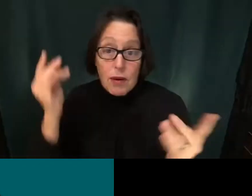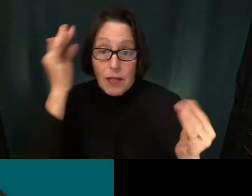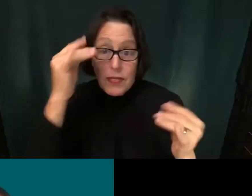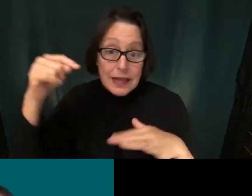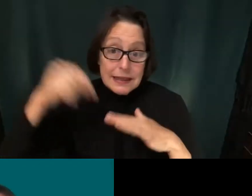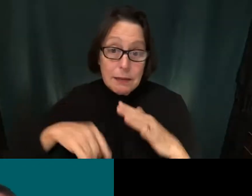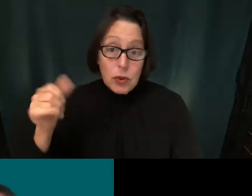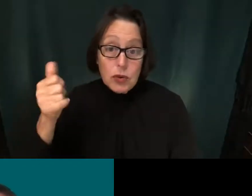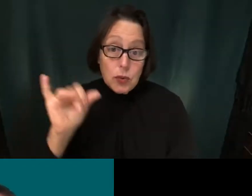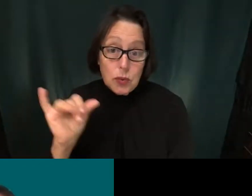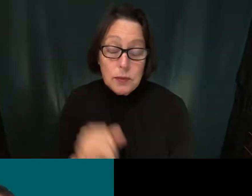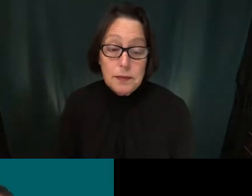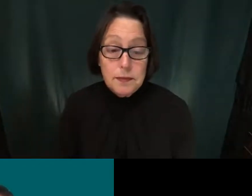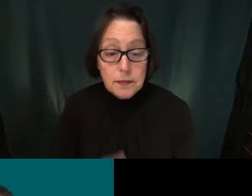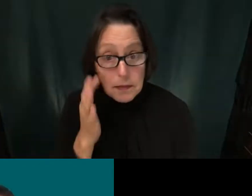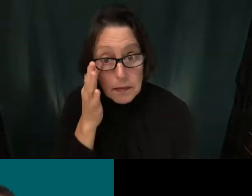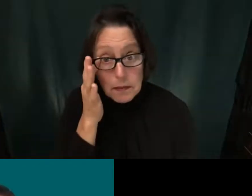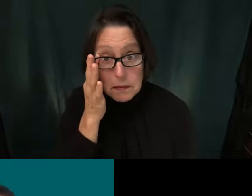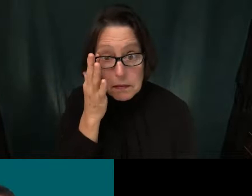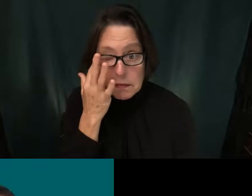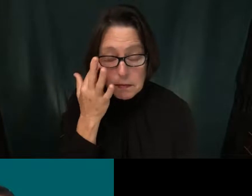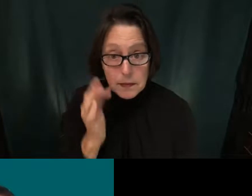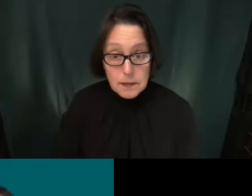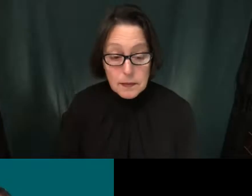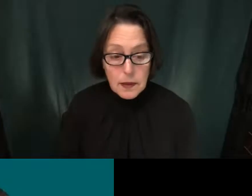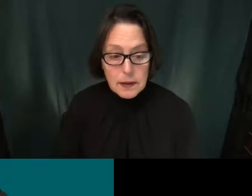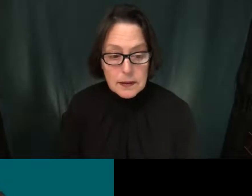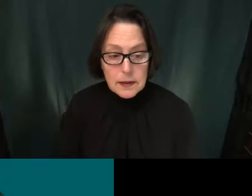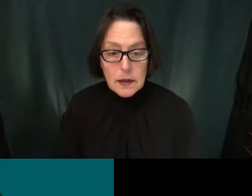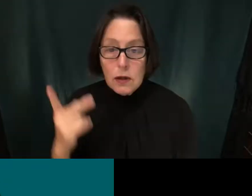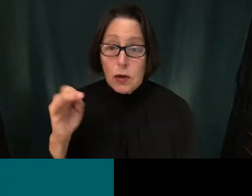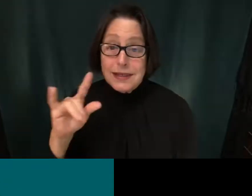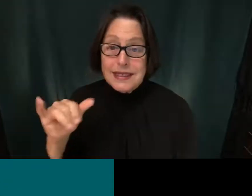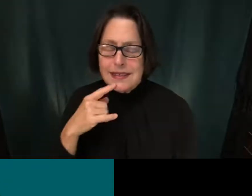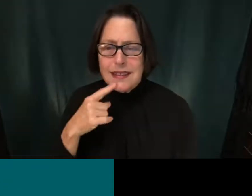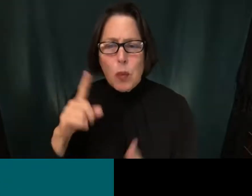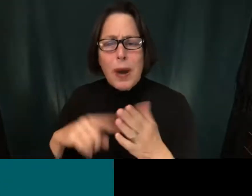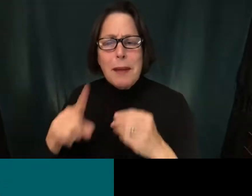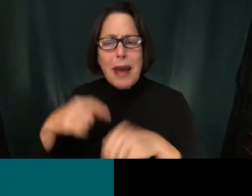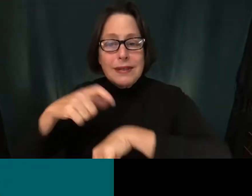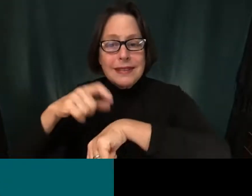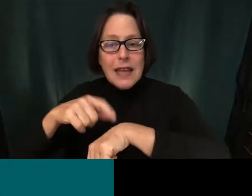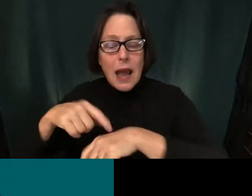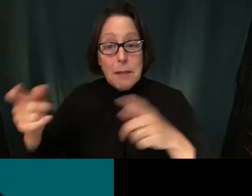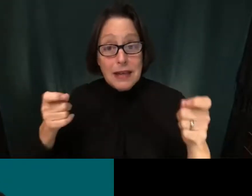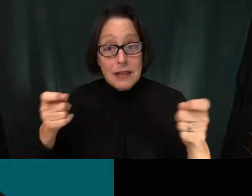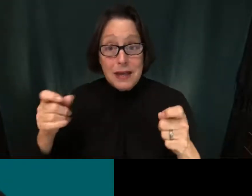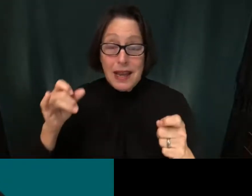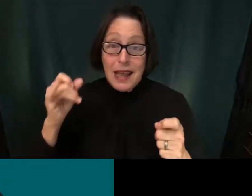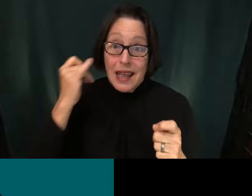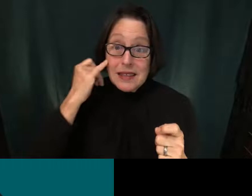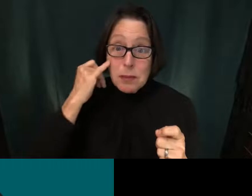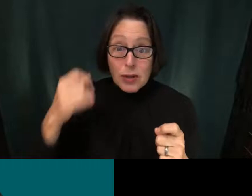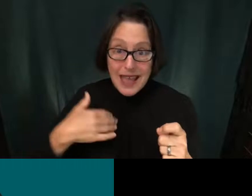right. Do you have any tips when it comes to time management? Like if you're on a deadline and you're trying to figure out a